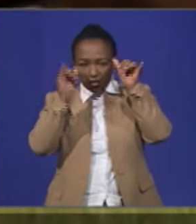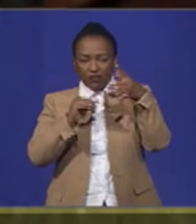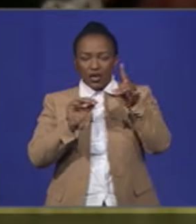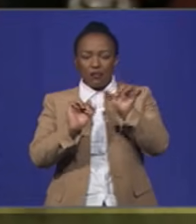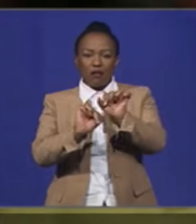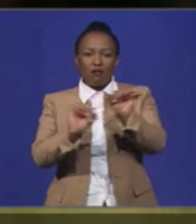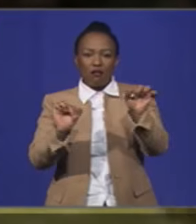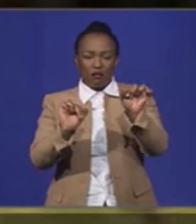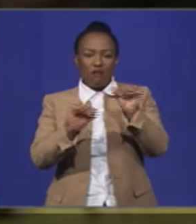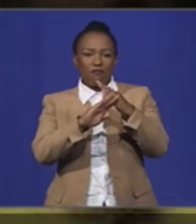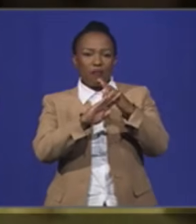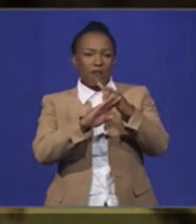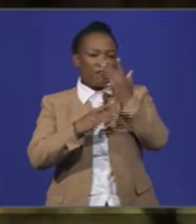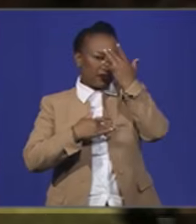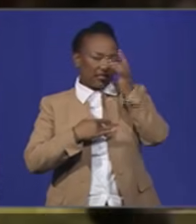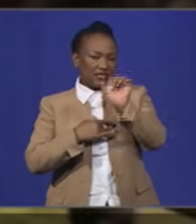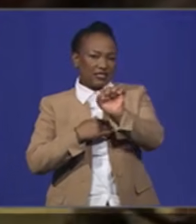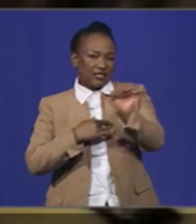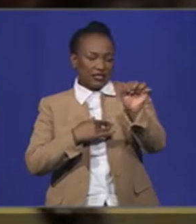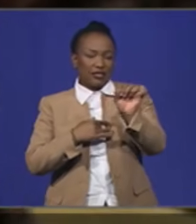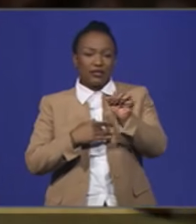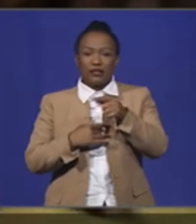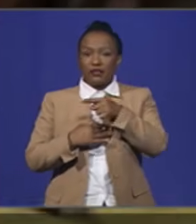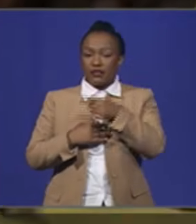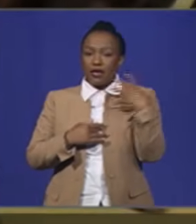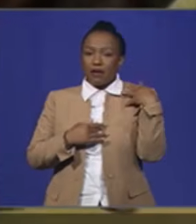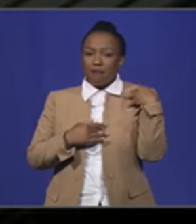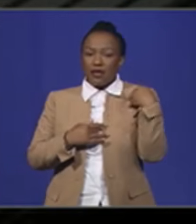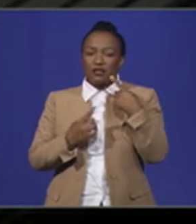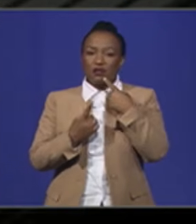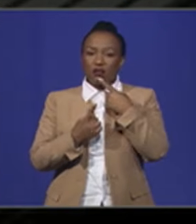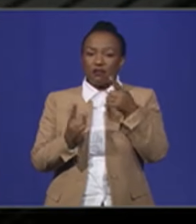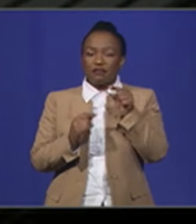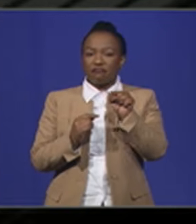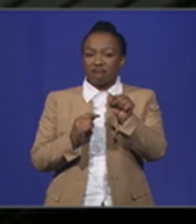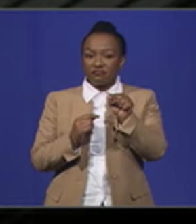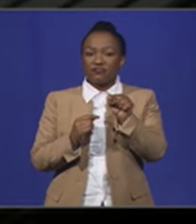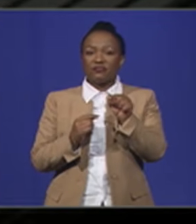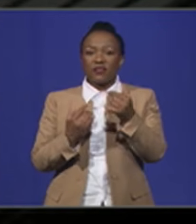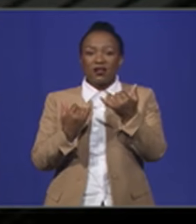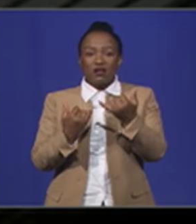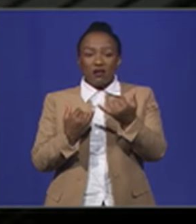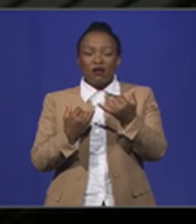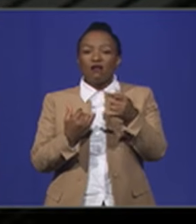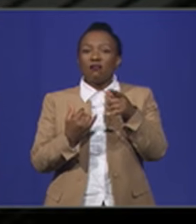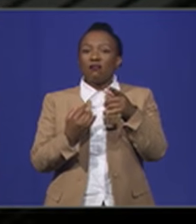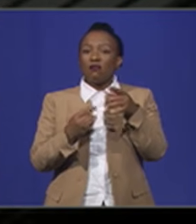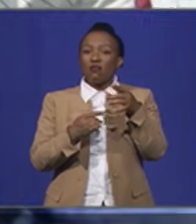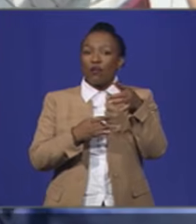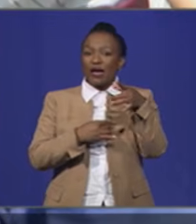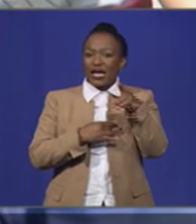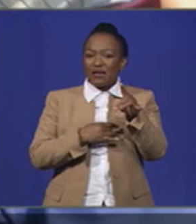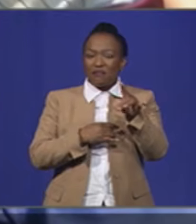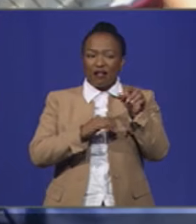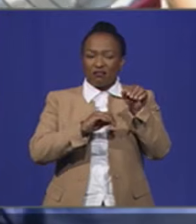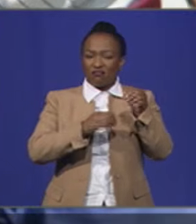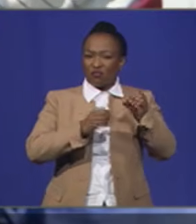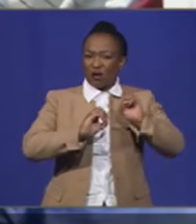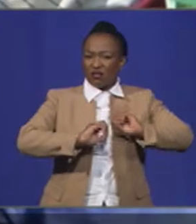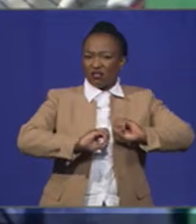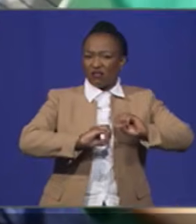ka ditshenyegelo tsa bone. Gape tona o itsisitse fa go ilediwa ga go tsamaisiwa ga diphologolo go latela tshwaetso ya molomo